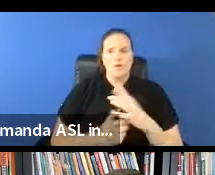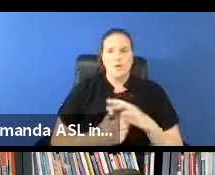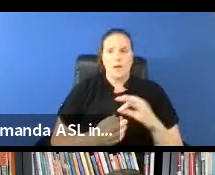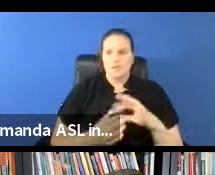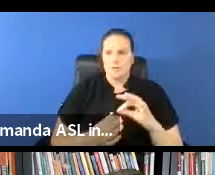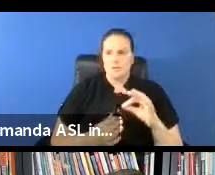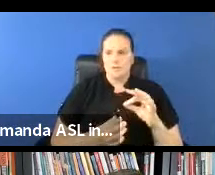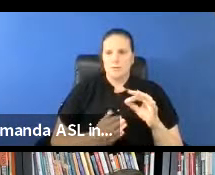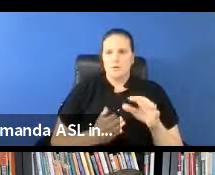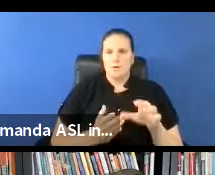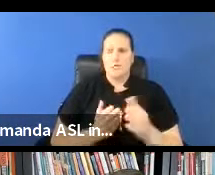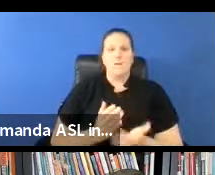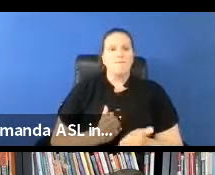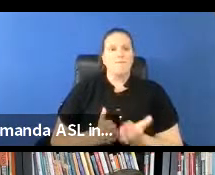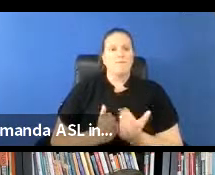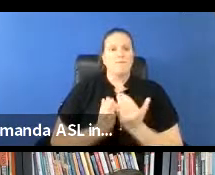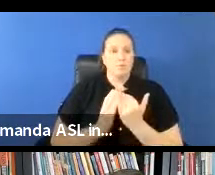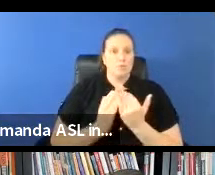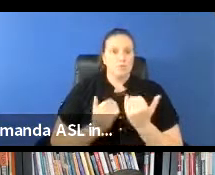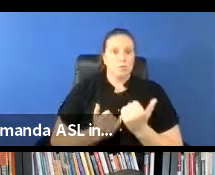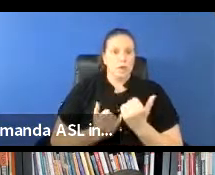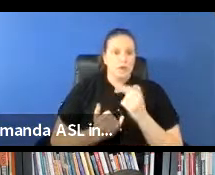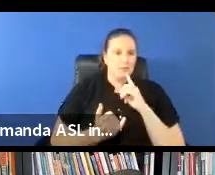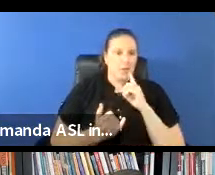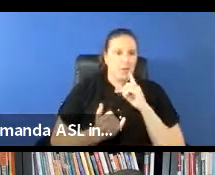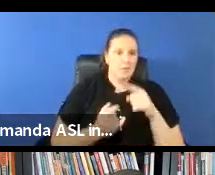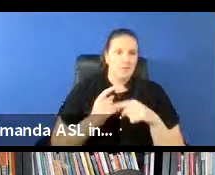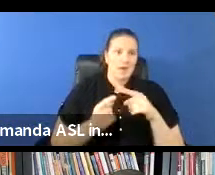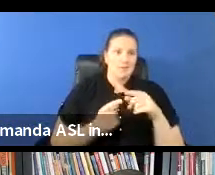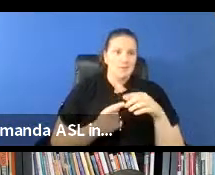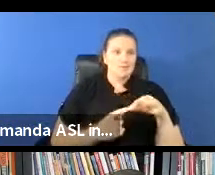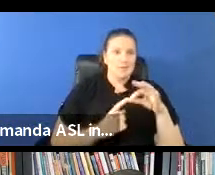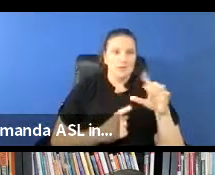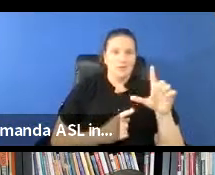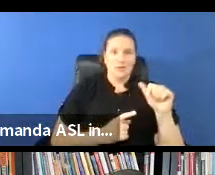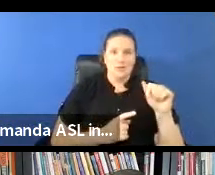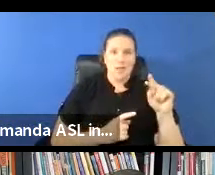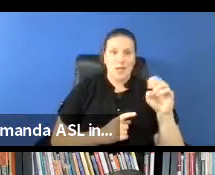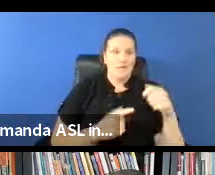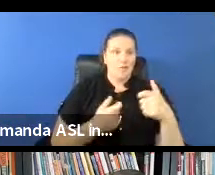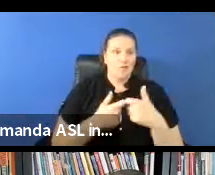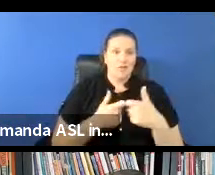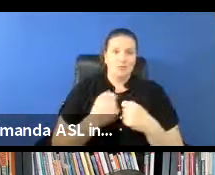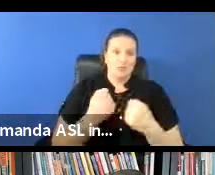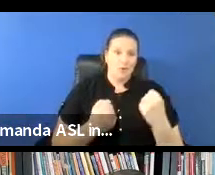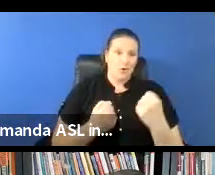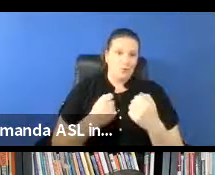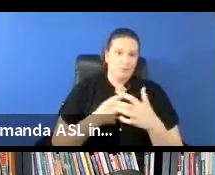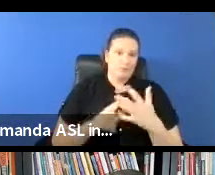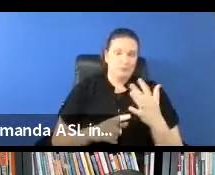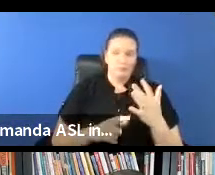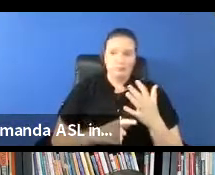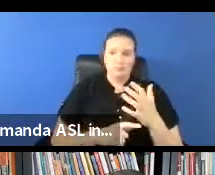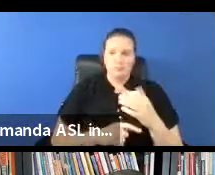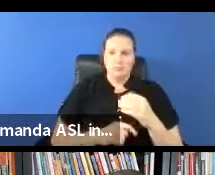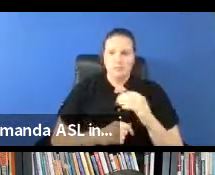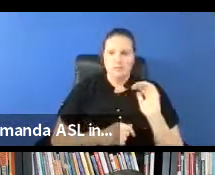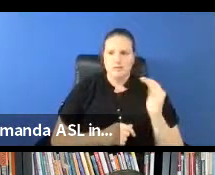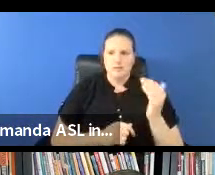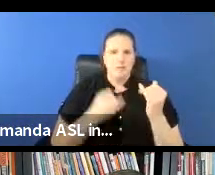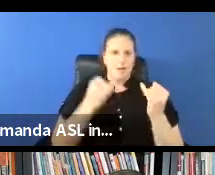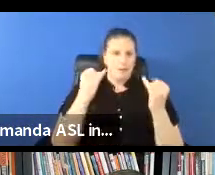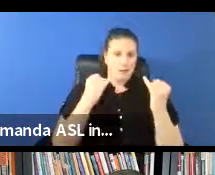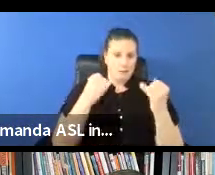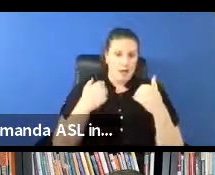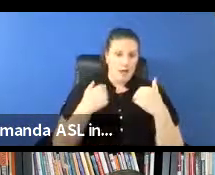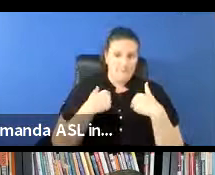we reviewed for today talked about maybe a special lane for electric vehicles, things like that. It seems like there's a lot of ideas out